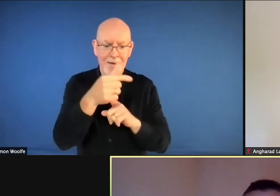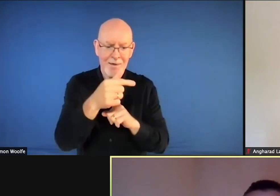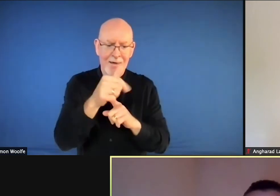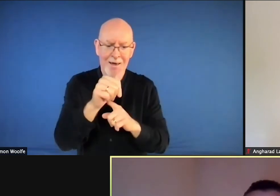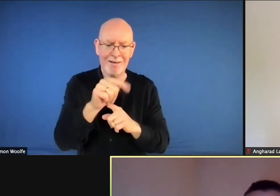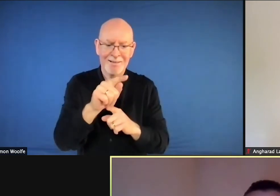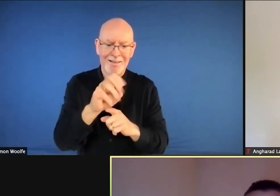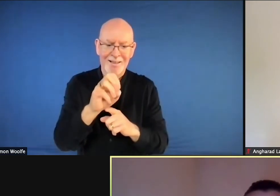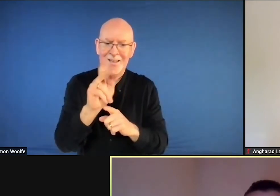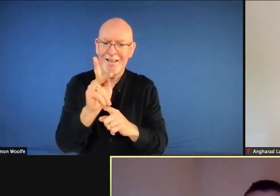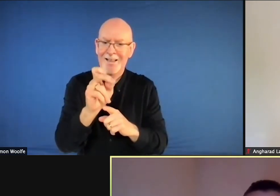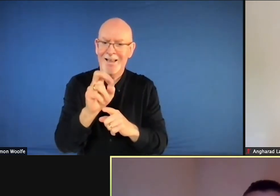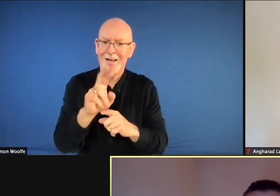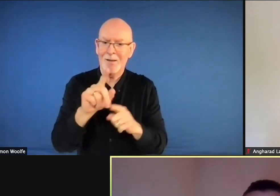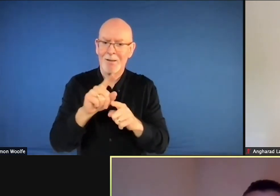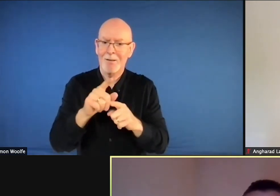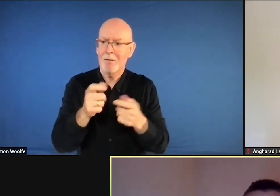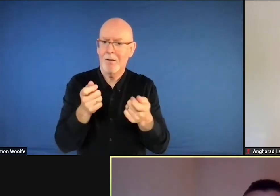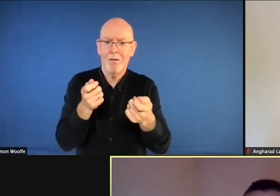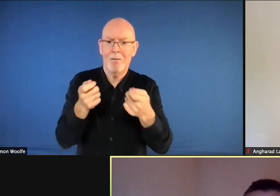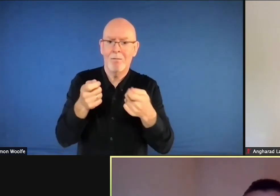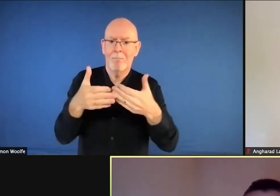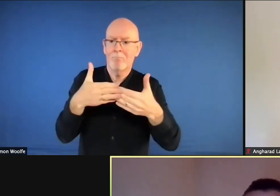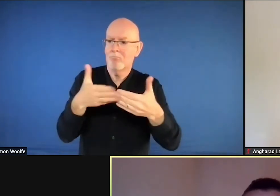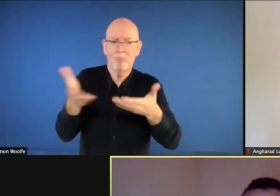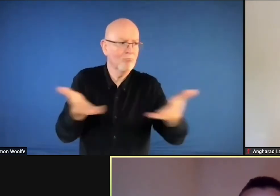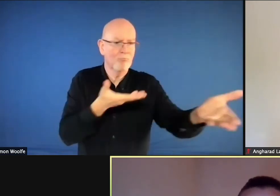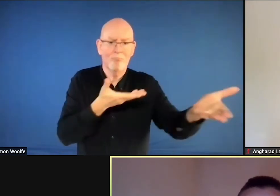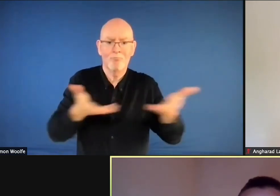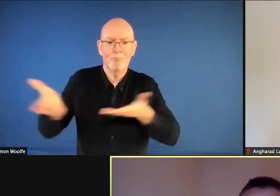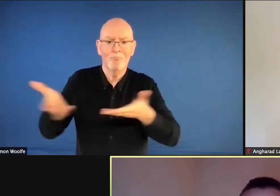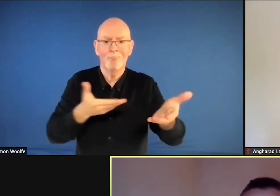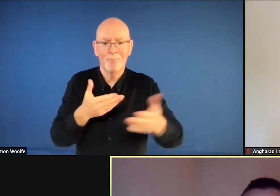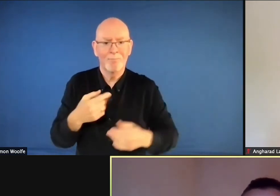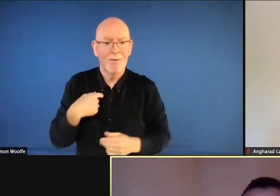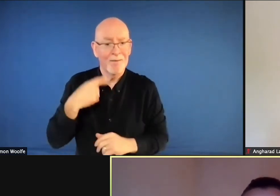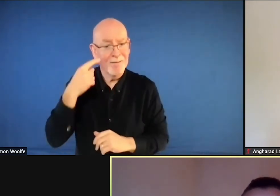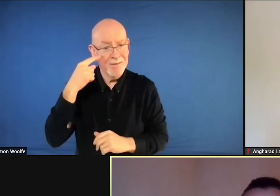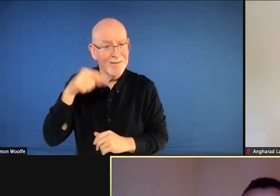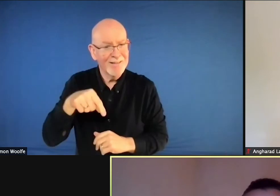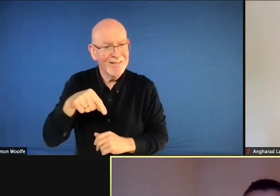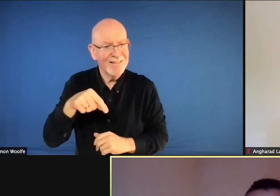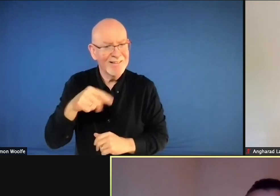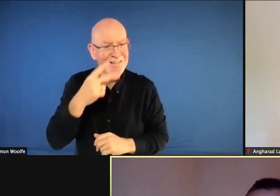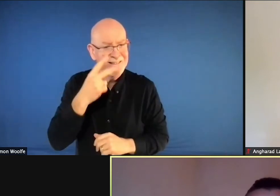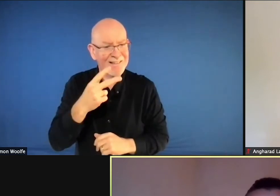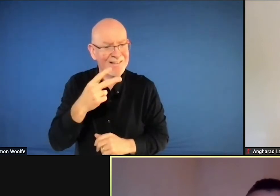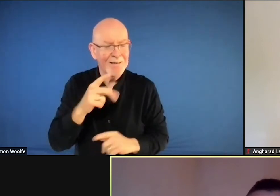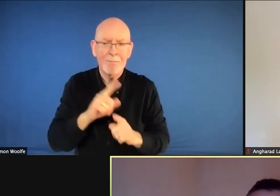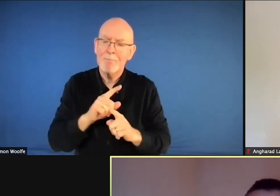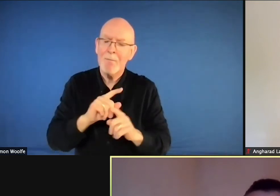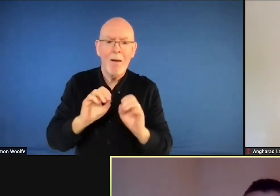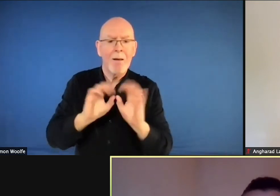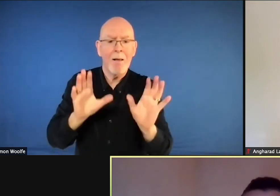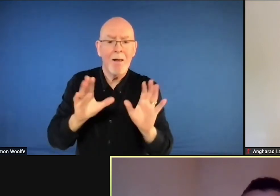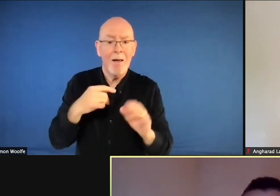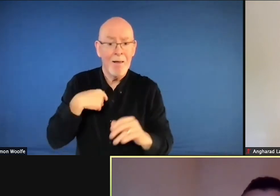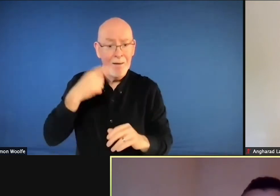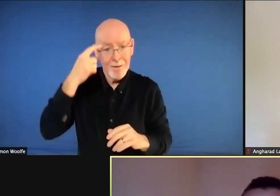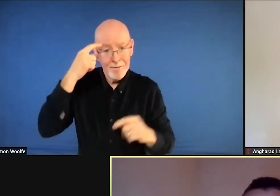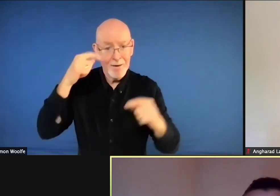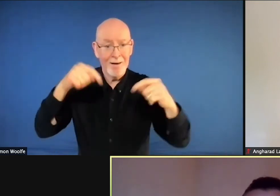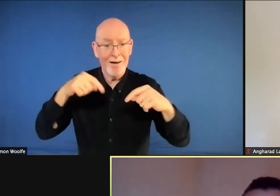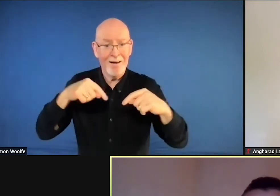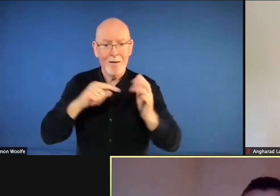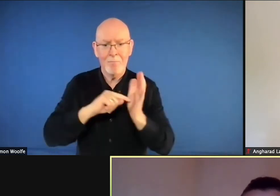role as humanitarian workers and our role with relation to interfacing on